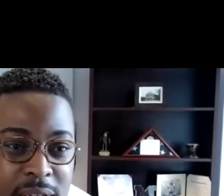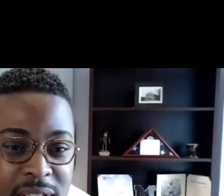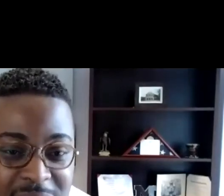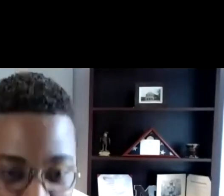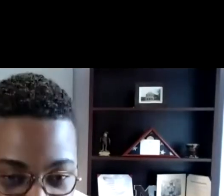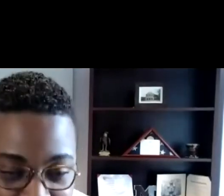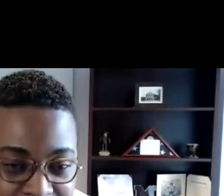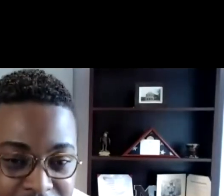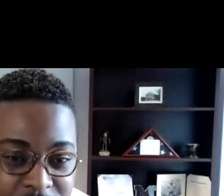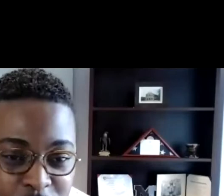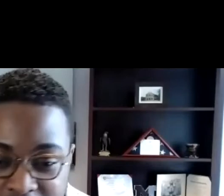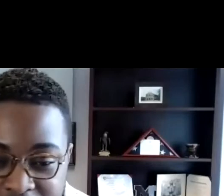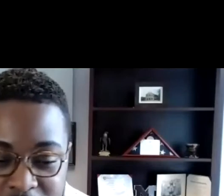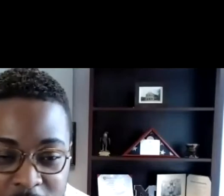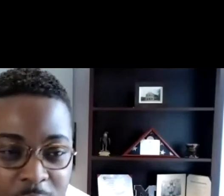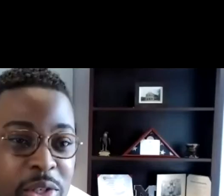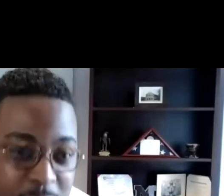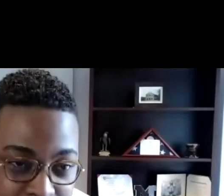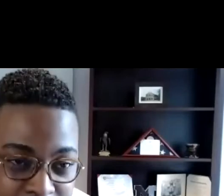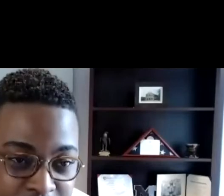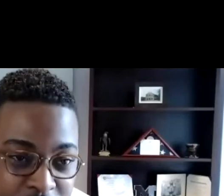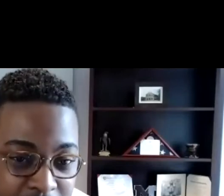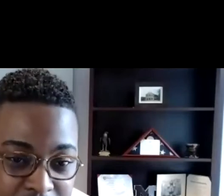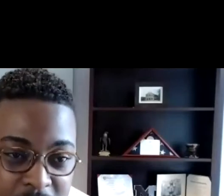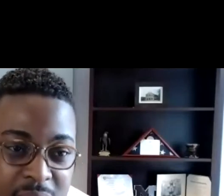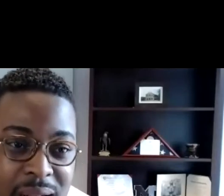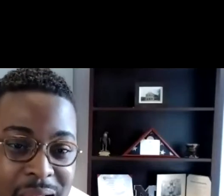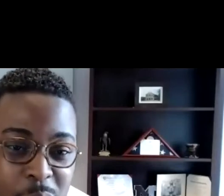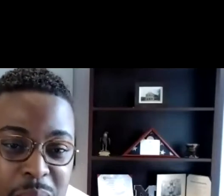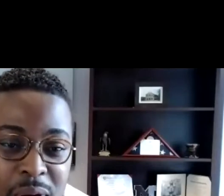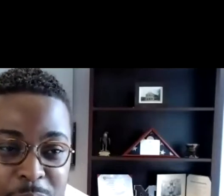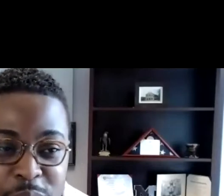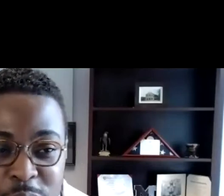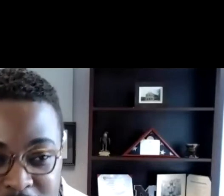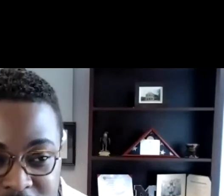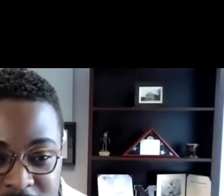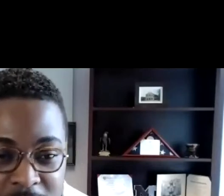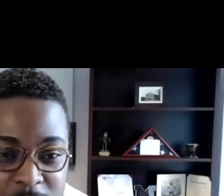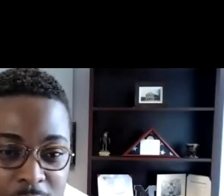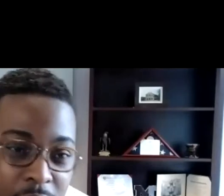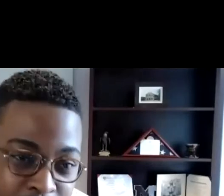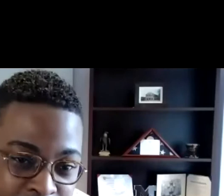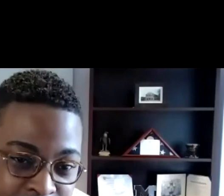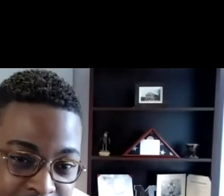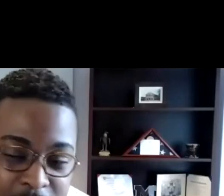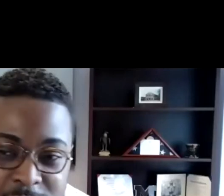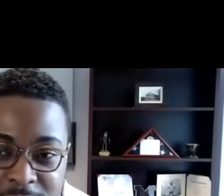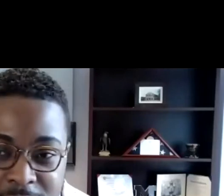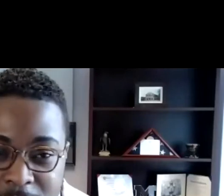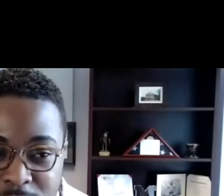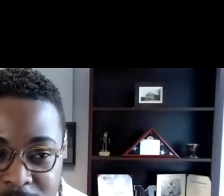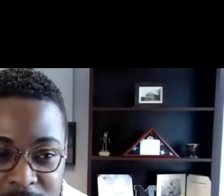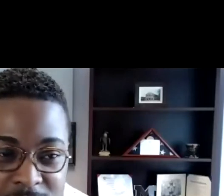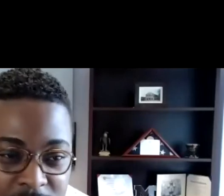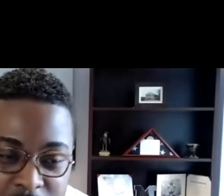a stakeholder in this work that we are all doing to try to provide equitable opportunities for all. Now,